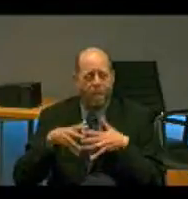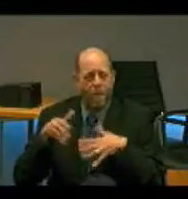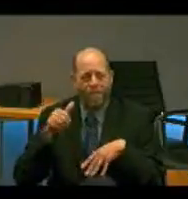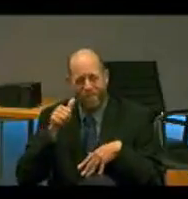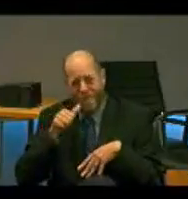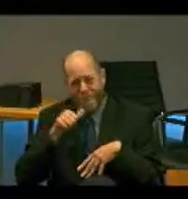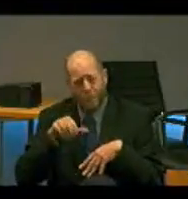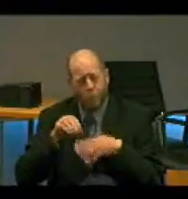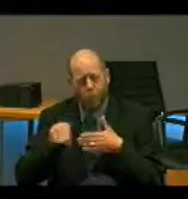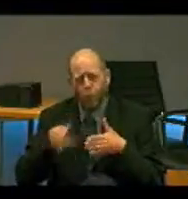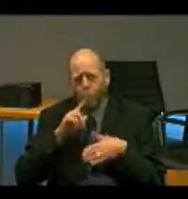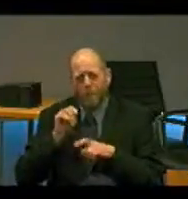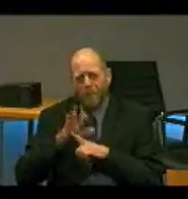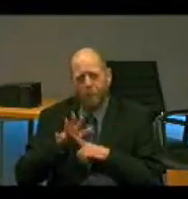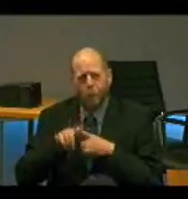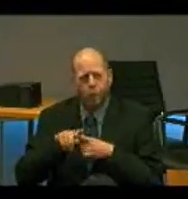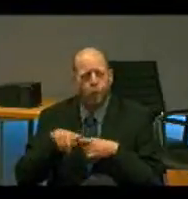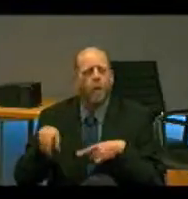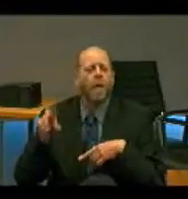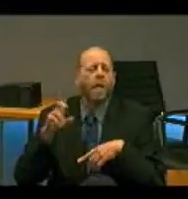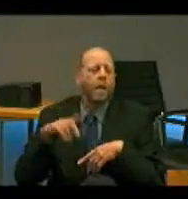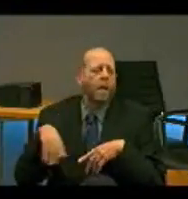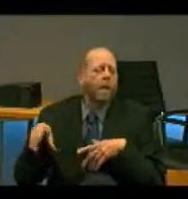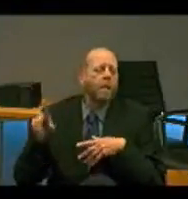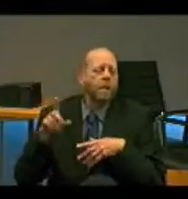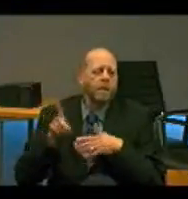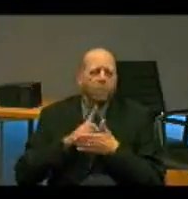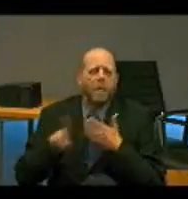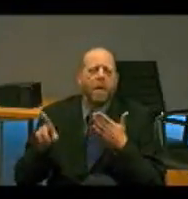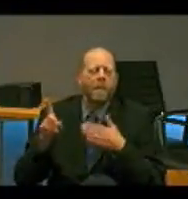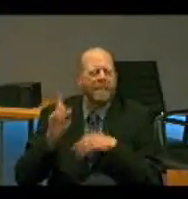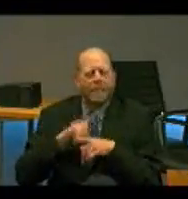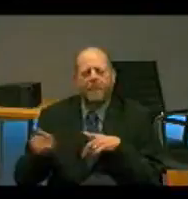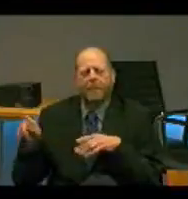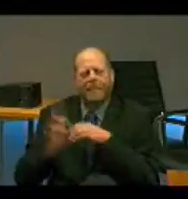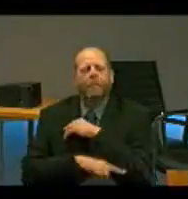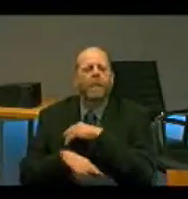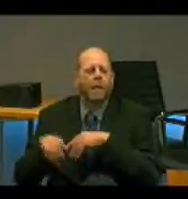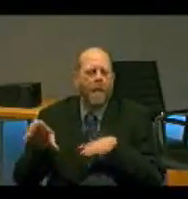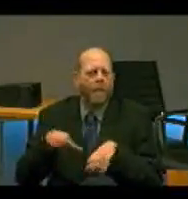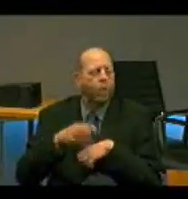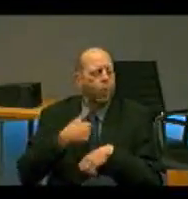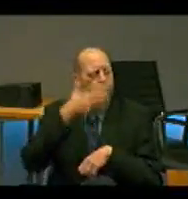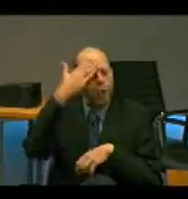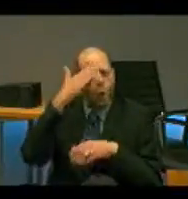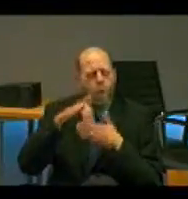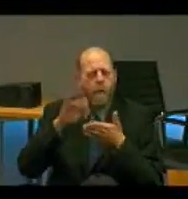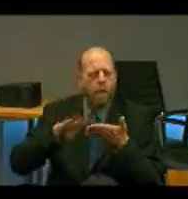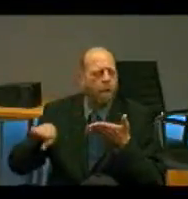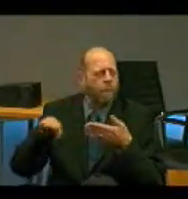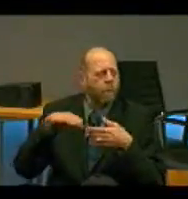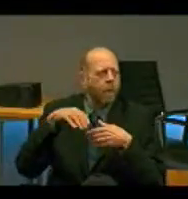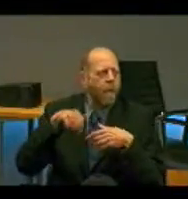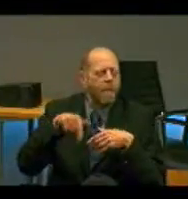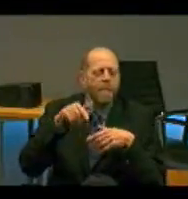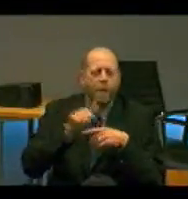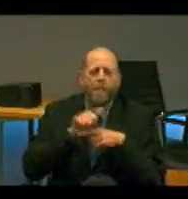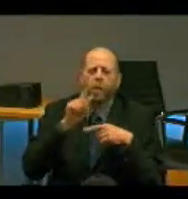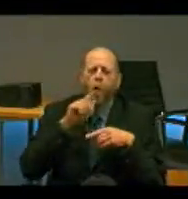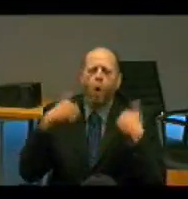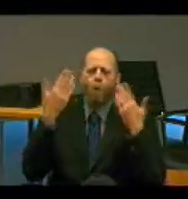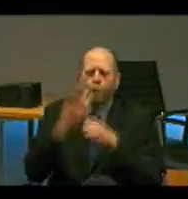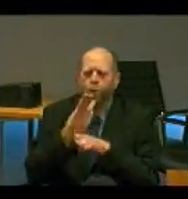students had been subject to disciplinary action. We know that exclusionary and punitive discipline practices are